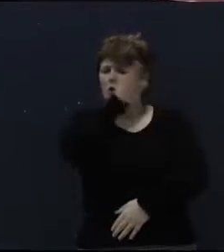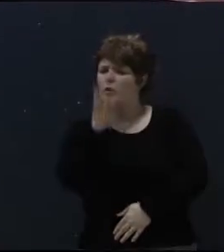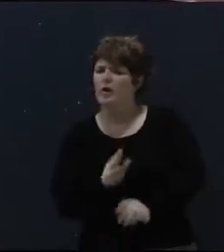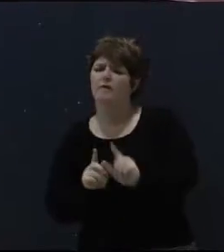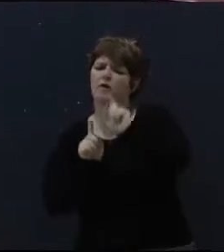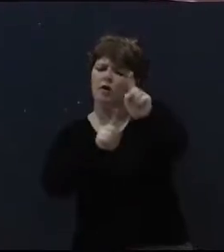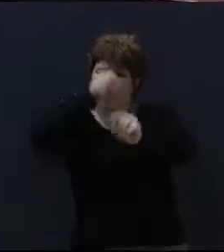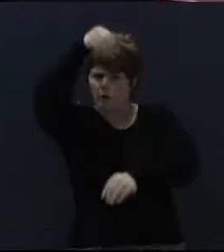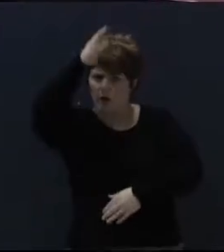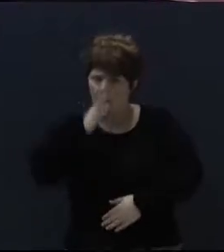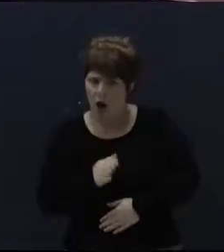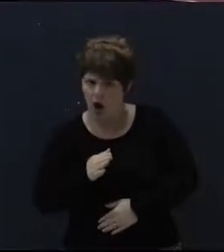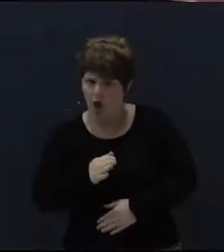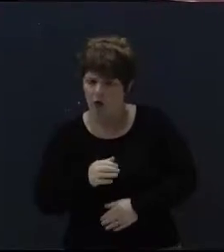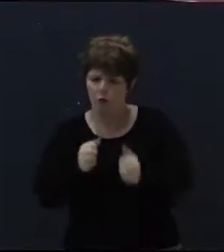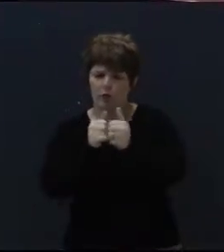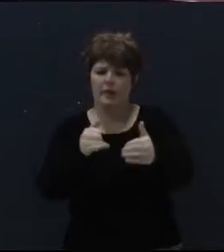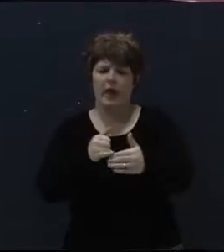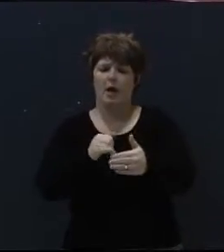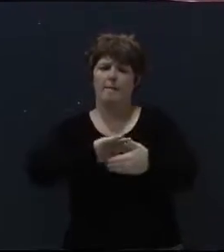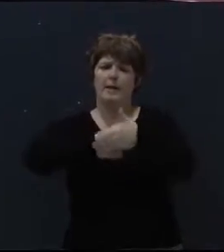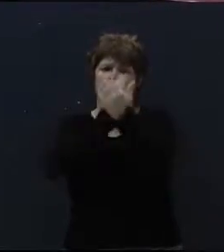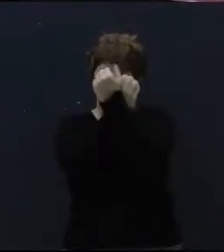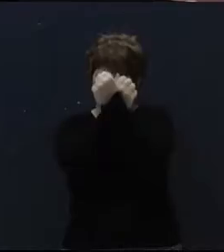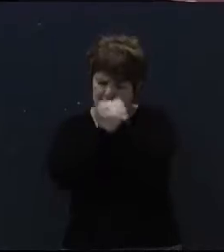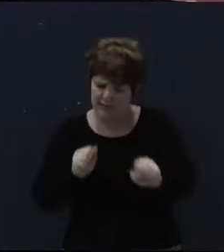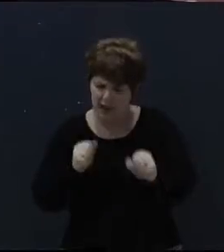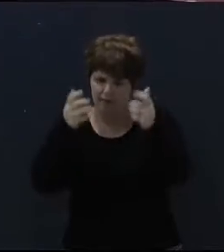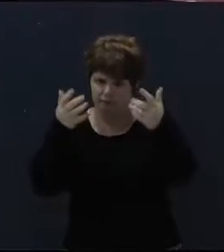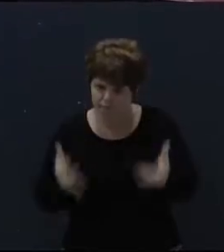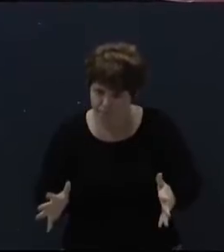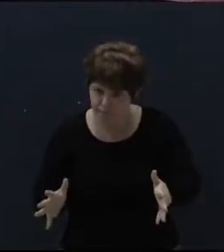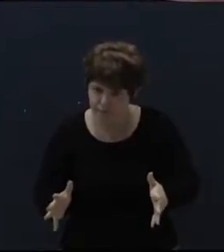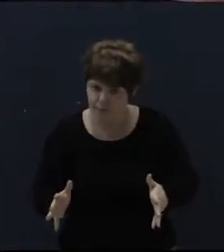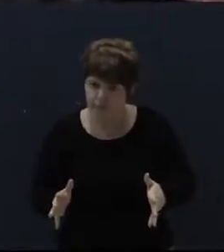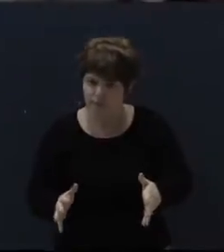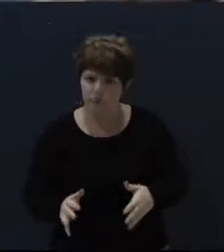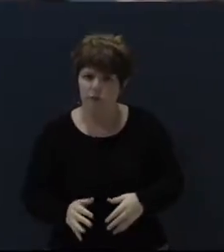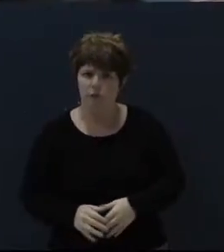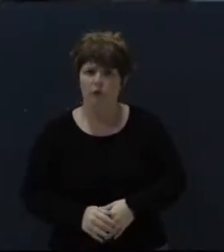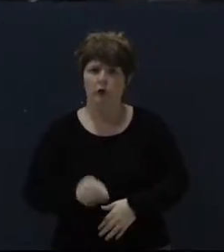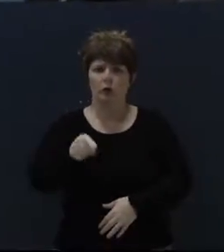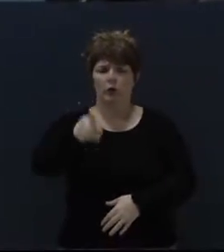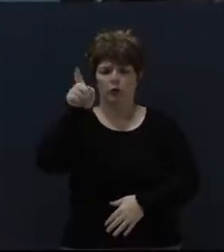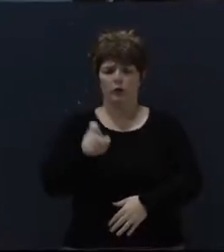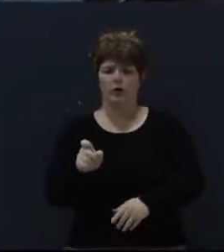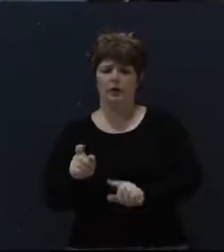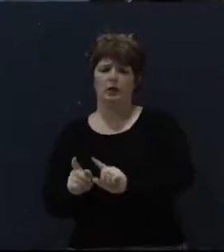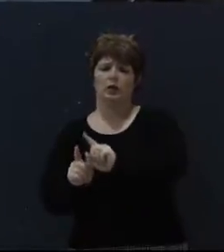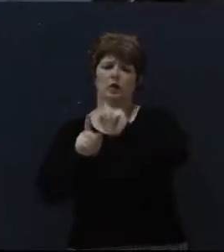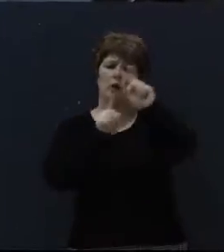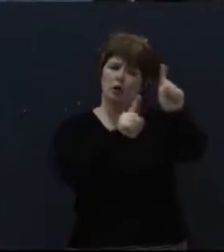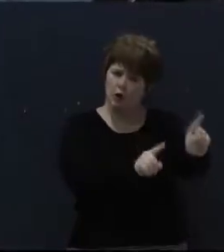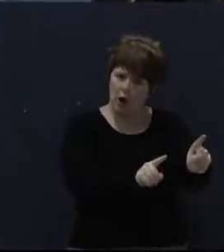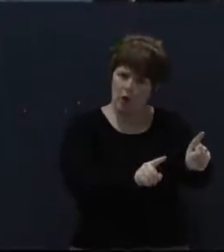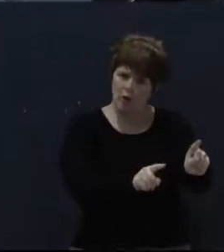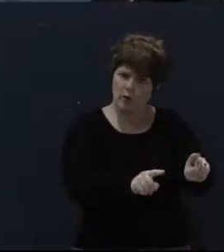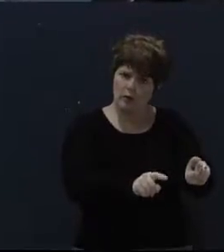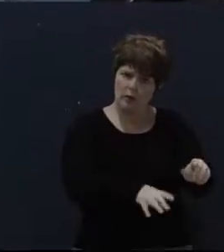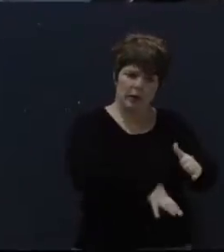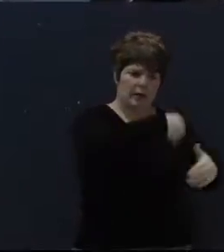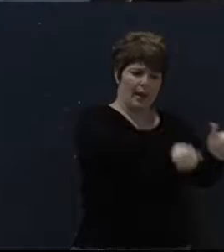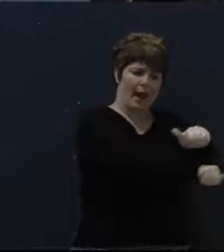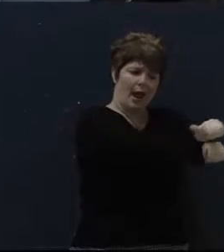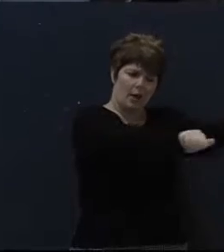is until you get born again. Somebody help me. You got to, hey, you got to come to that outer court. You got to come to